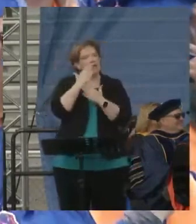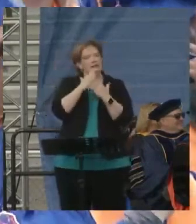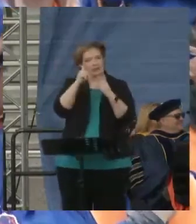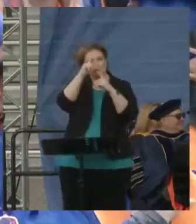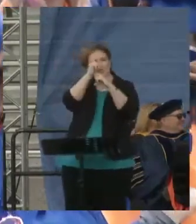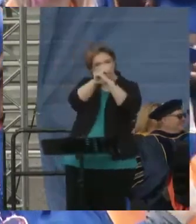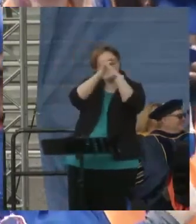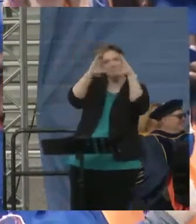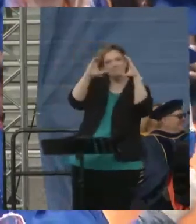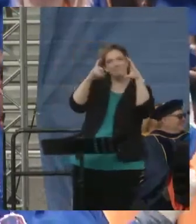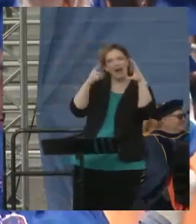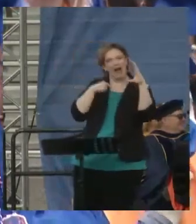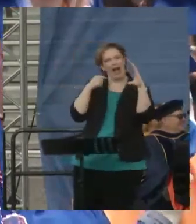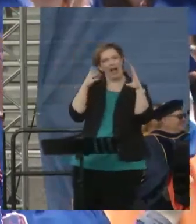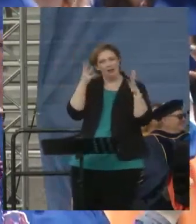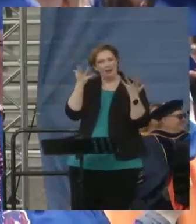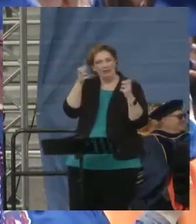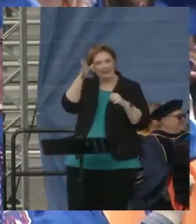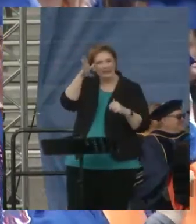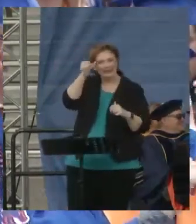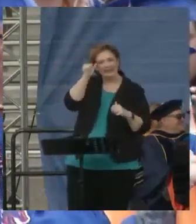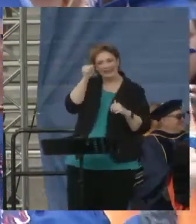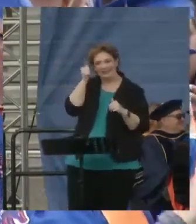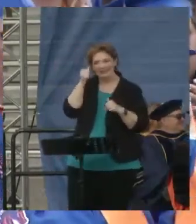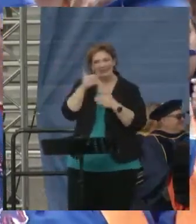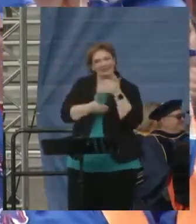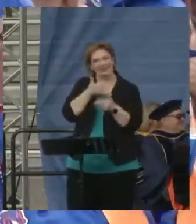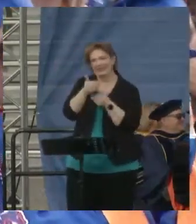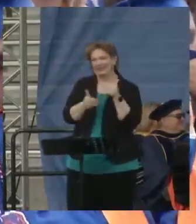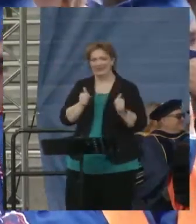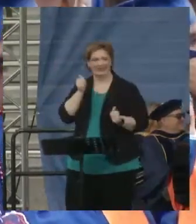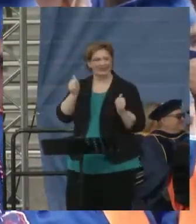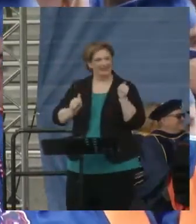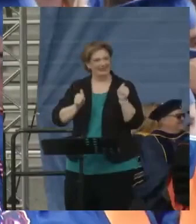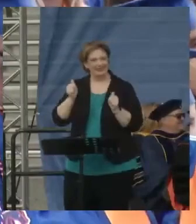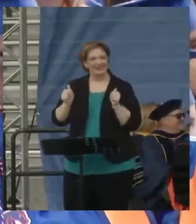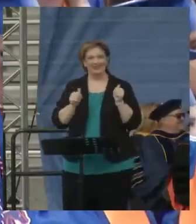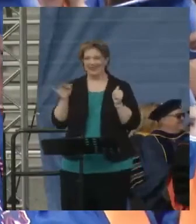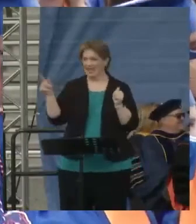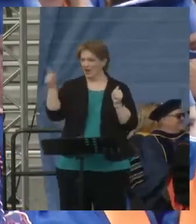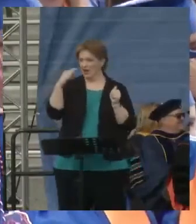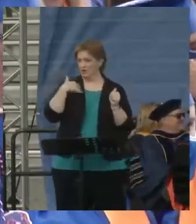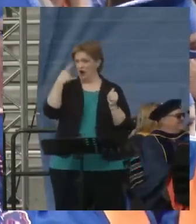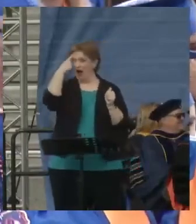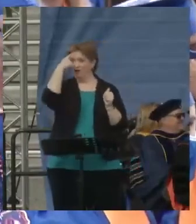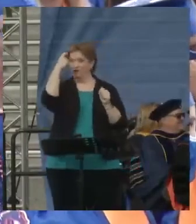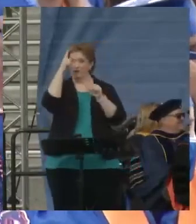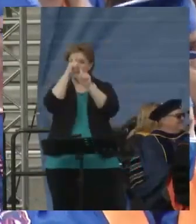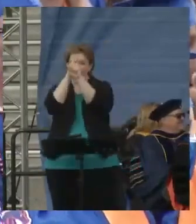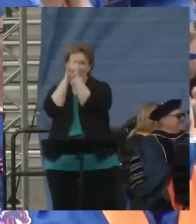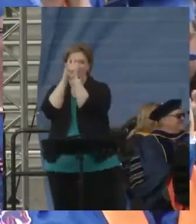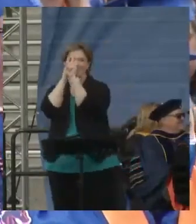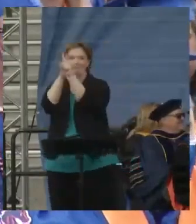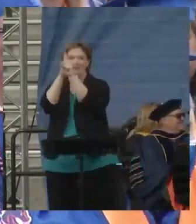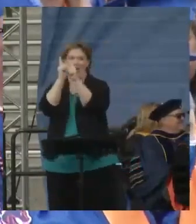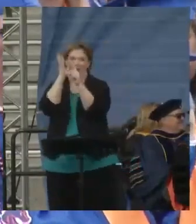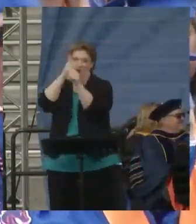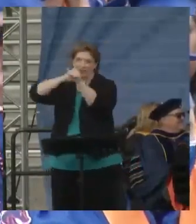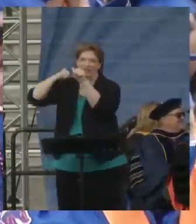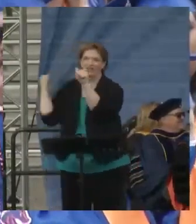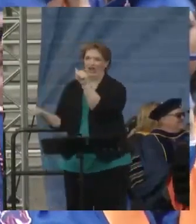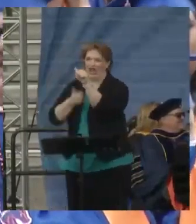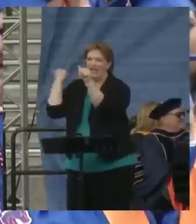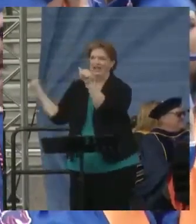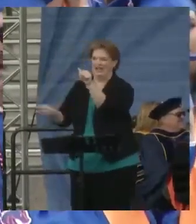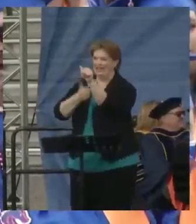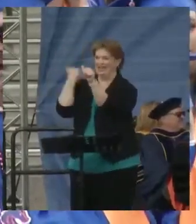through. If you are willing to dare to dream and to pursue that dream without fear, sometimes the dream becomes more than